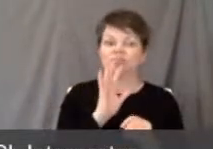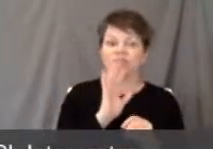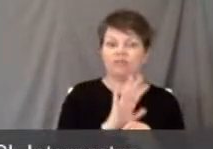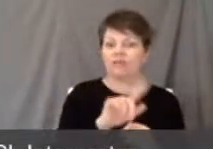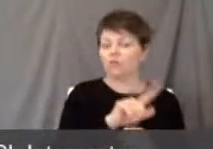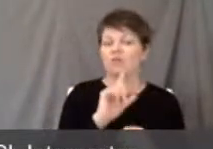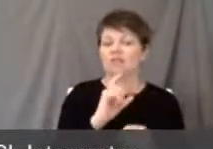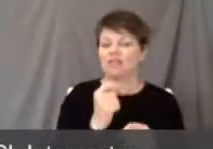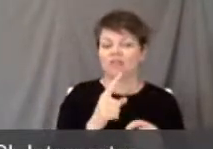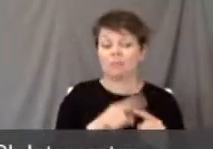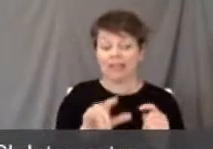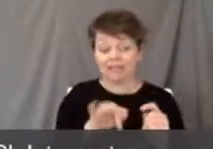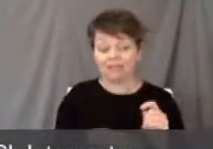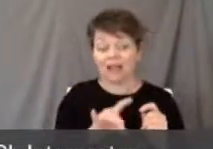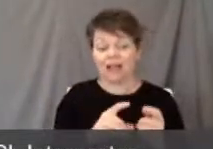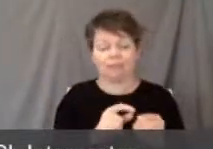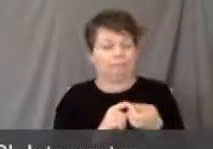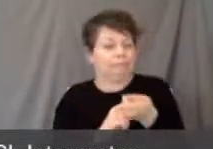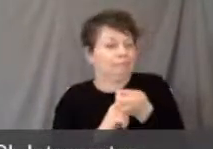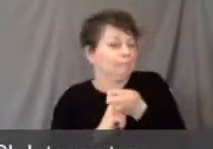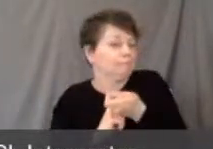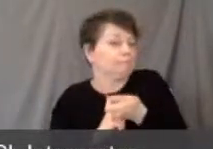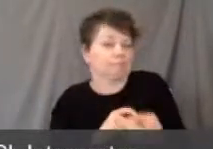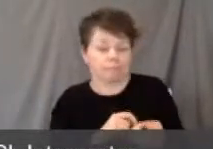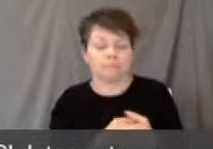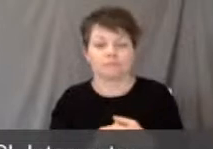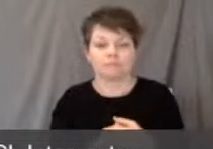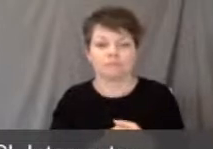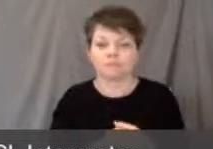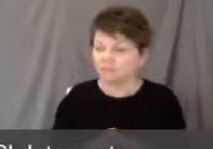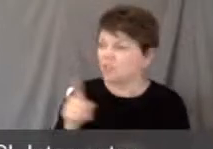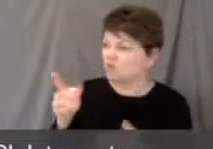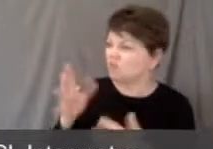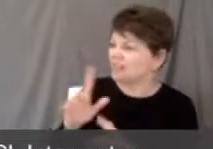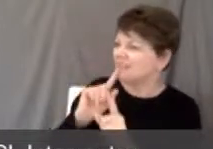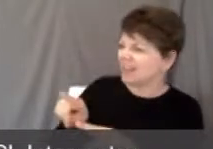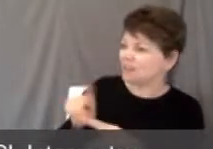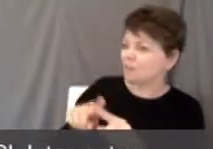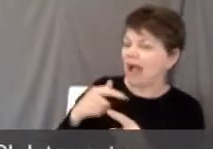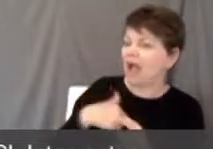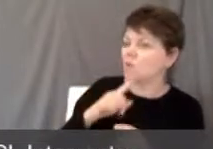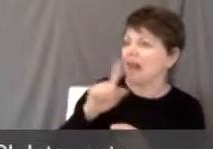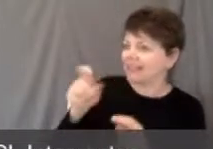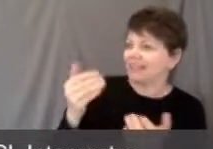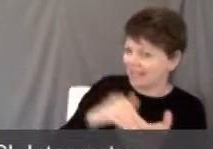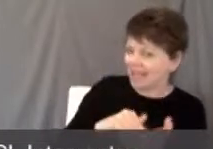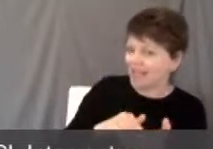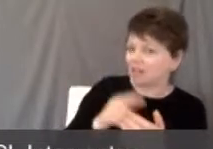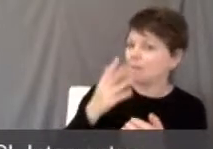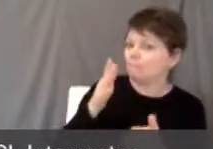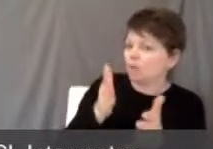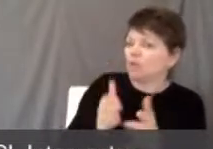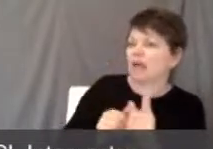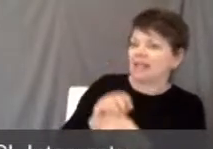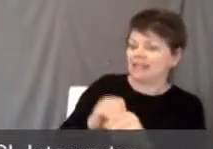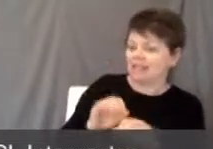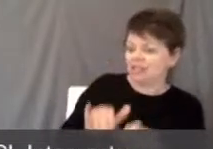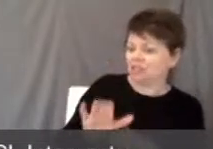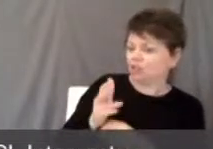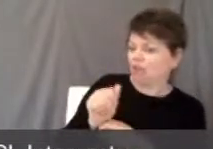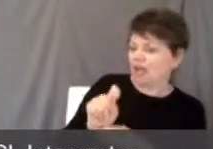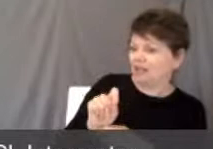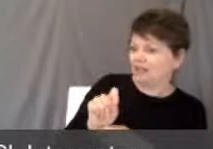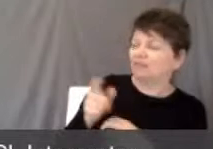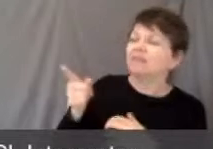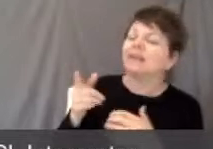Okay, thank you. And then I also think we addressed this, but I'm going to ask it explicitly since it was in the chat. So how do we know that it's safe to give this